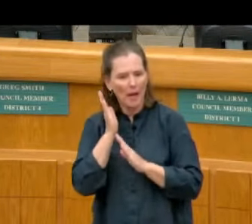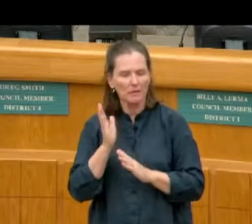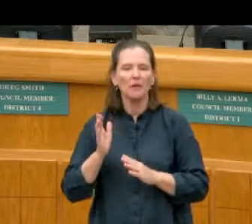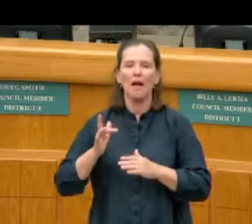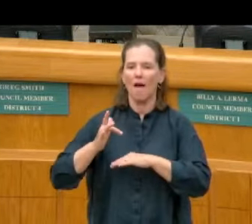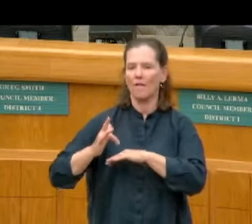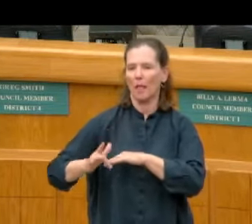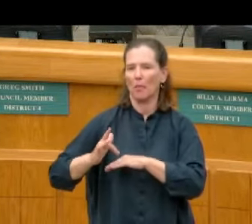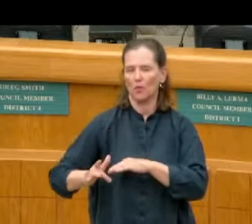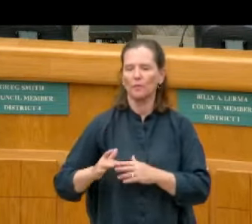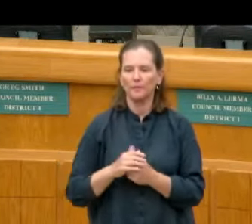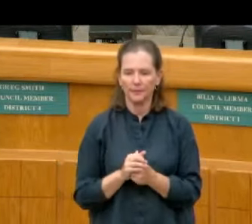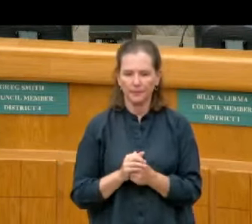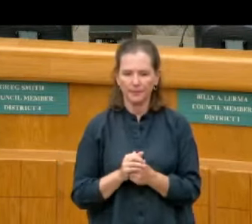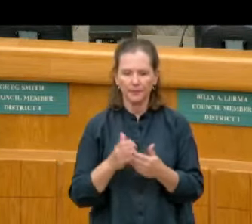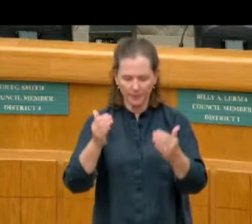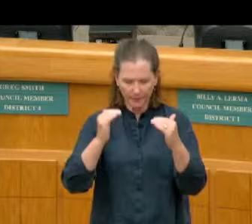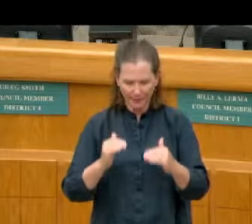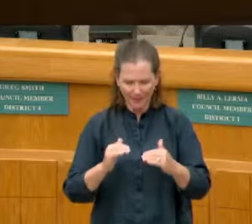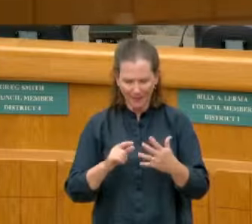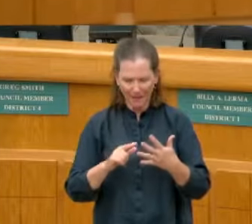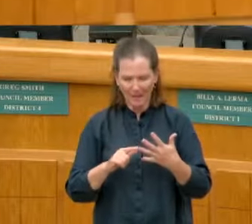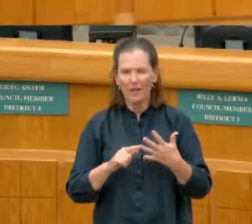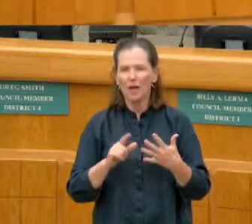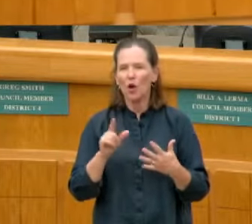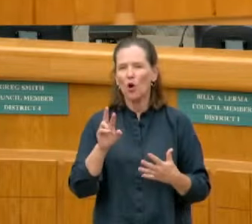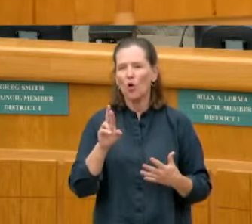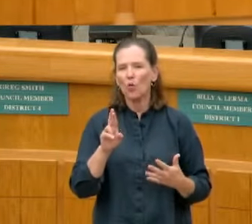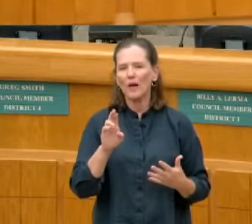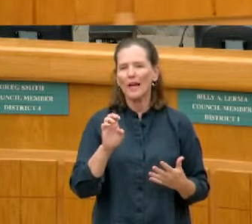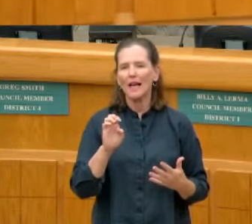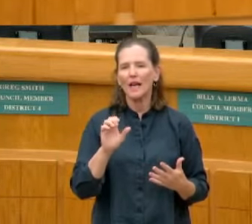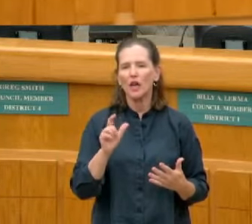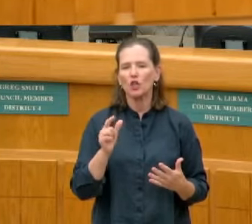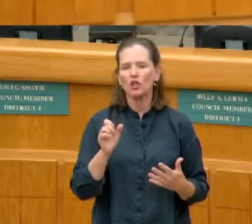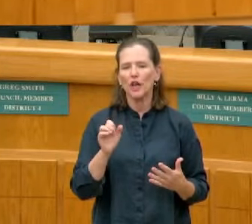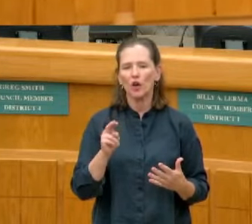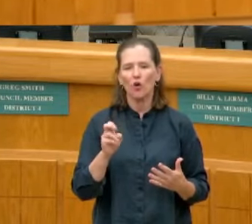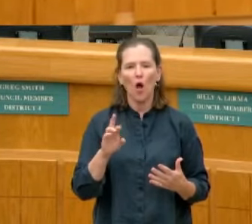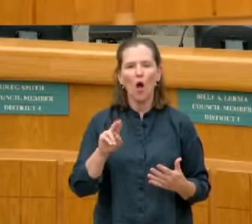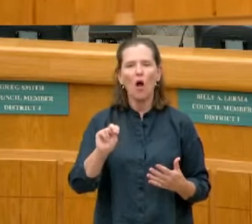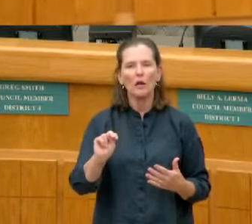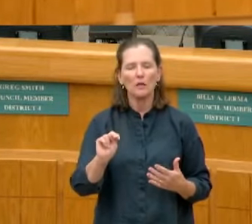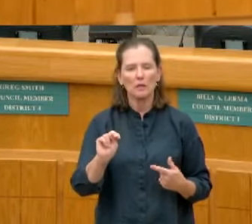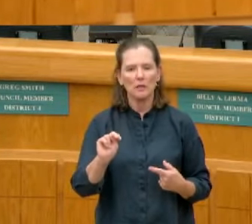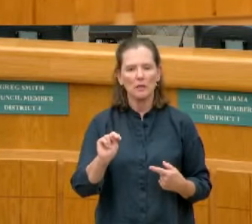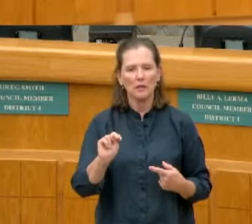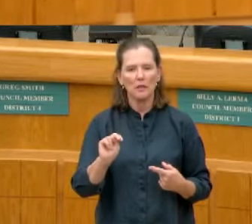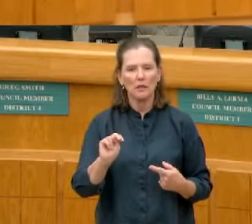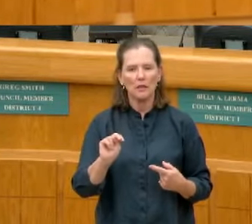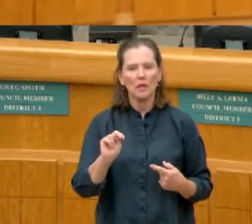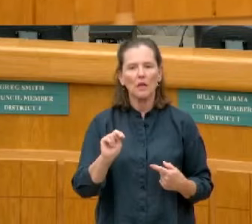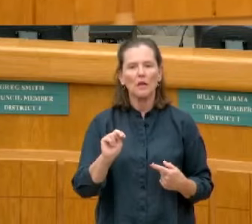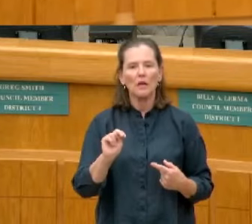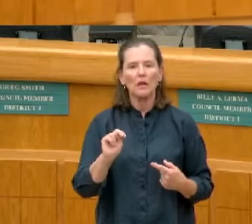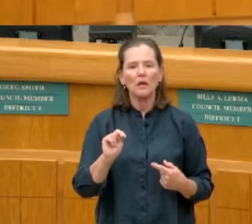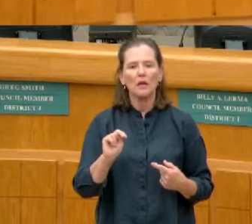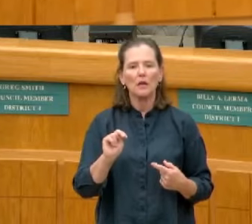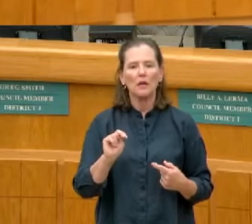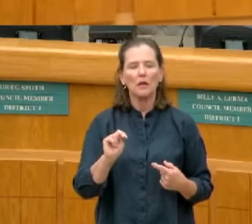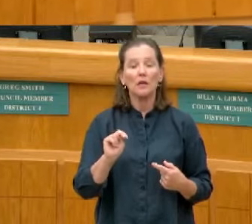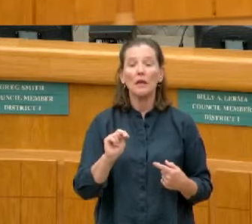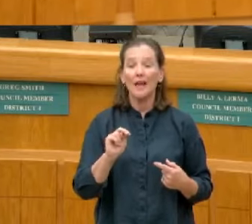Regeneron, and there are lots of ways, just like there's lots of ways to get vaccinated. We have our rapid injection center